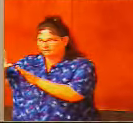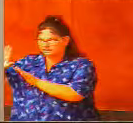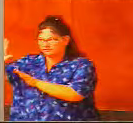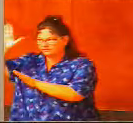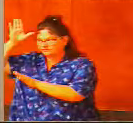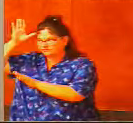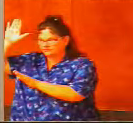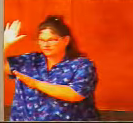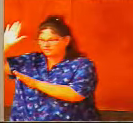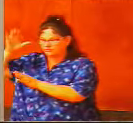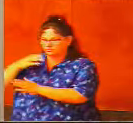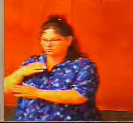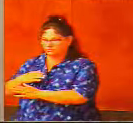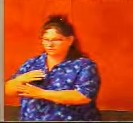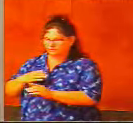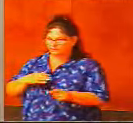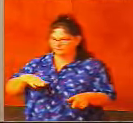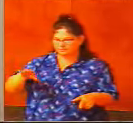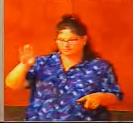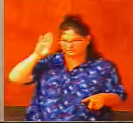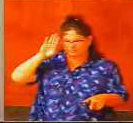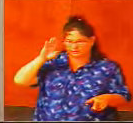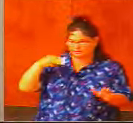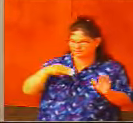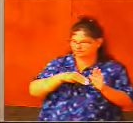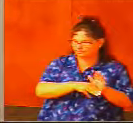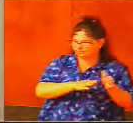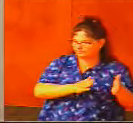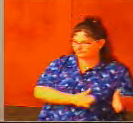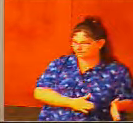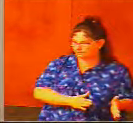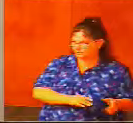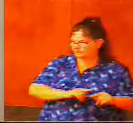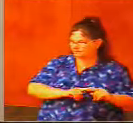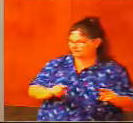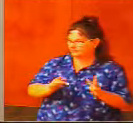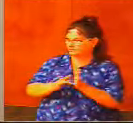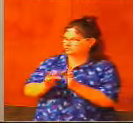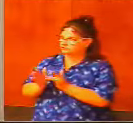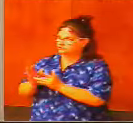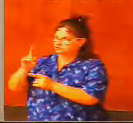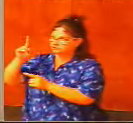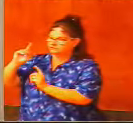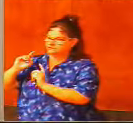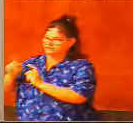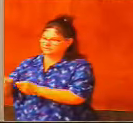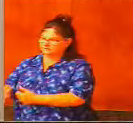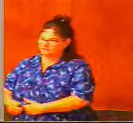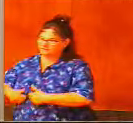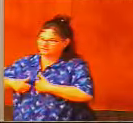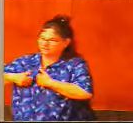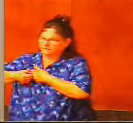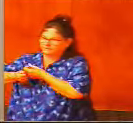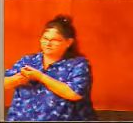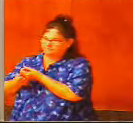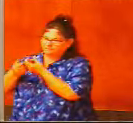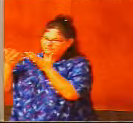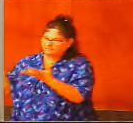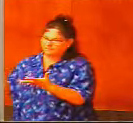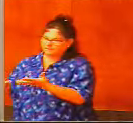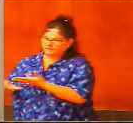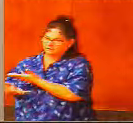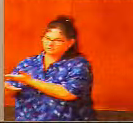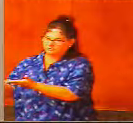will. Barabbas was a murderer, but Jesus gives life and gives it abundantly.